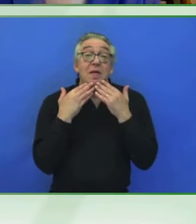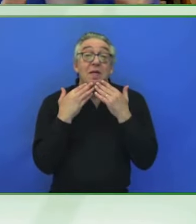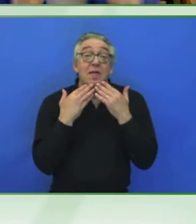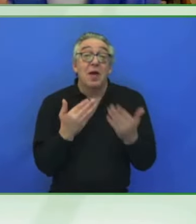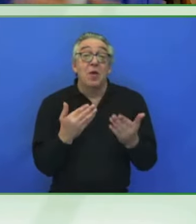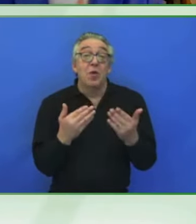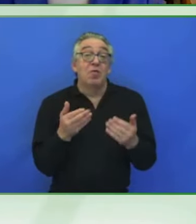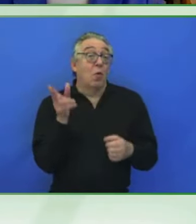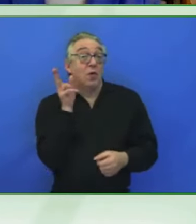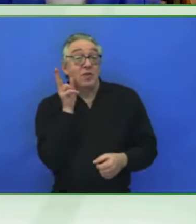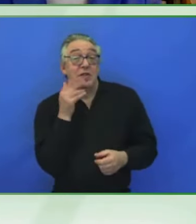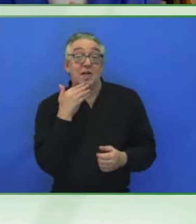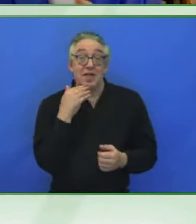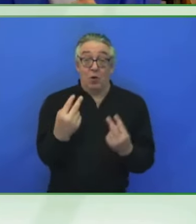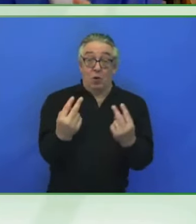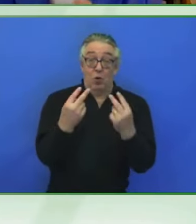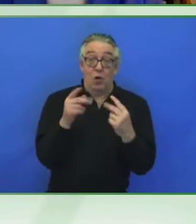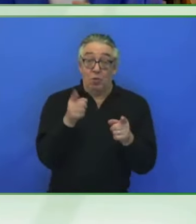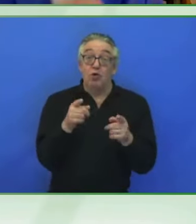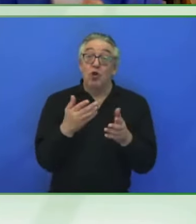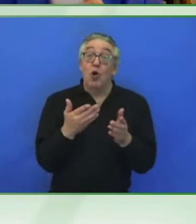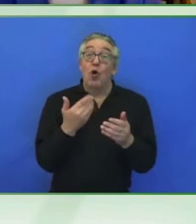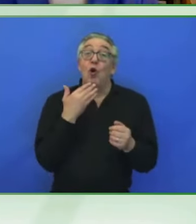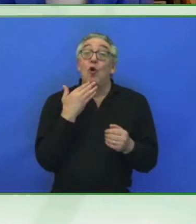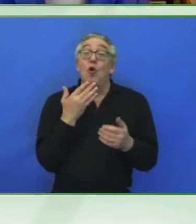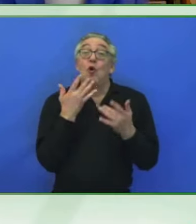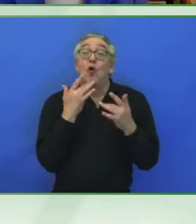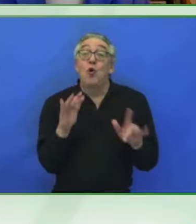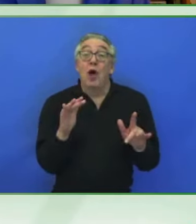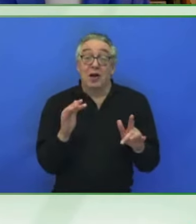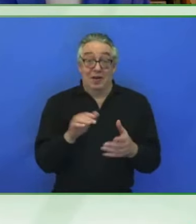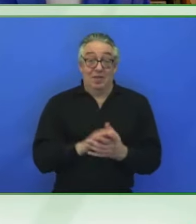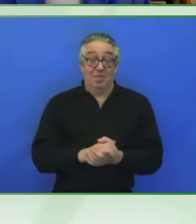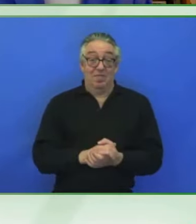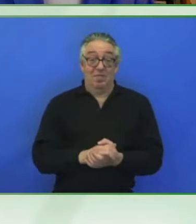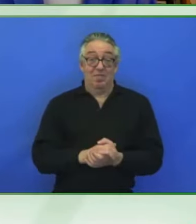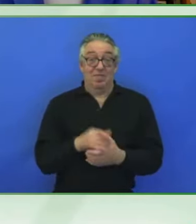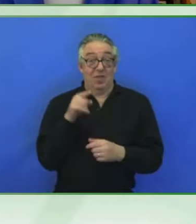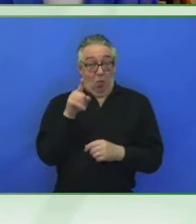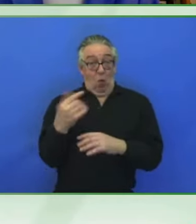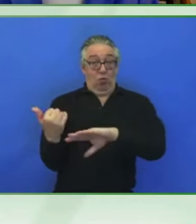else in creating your own independent disability advisory groups.